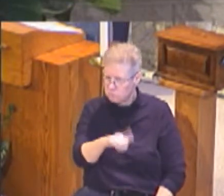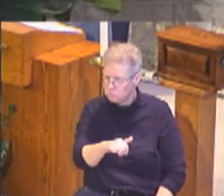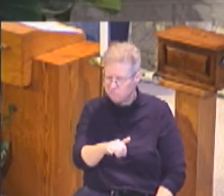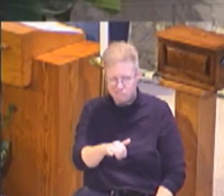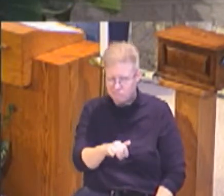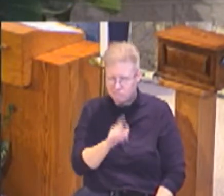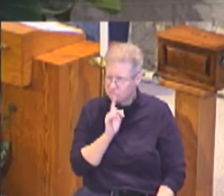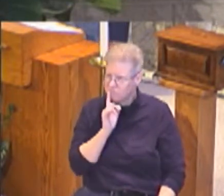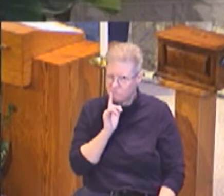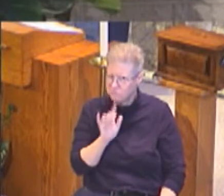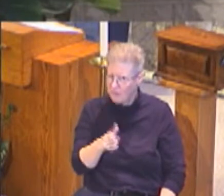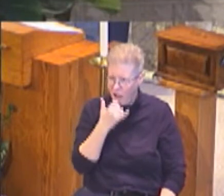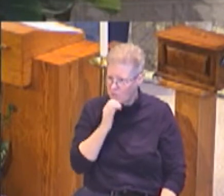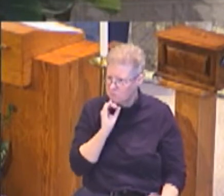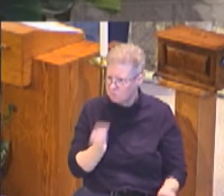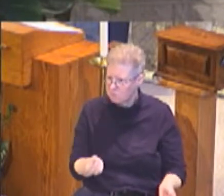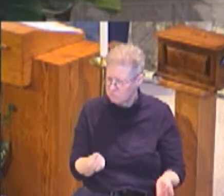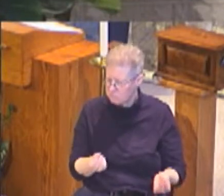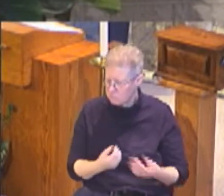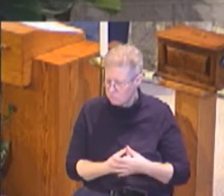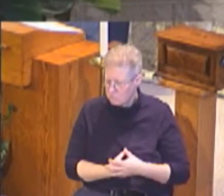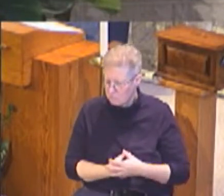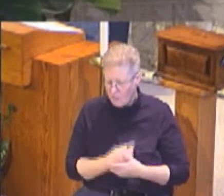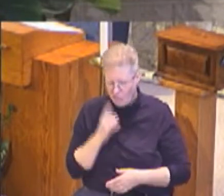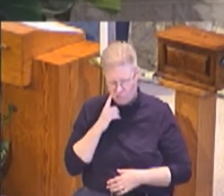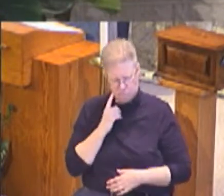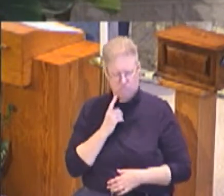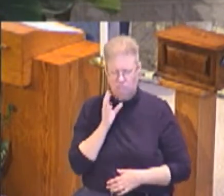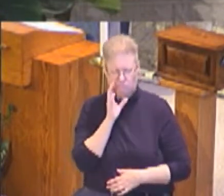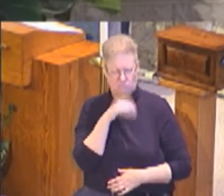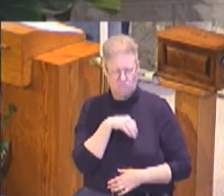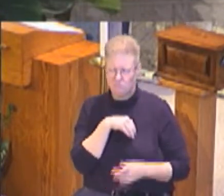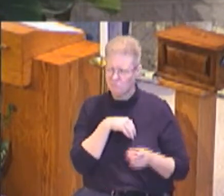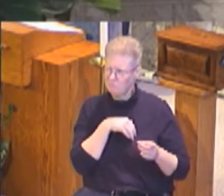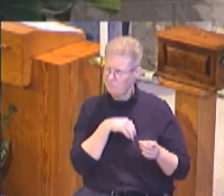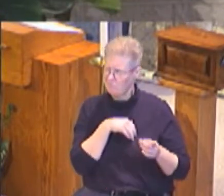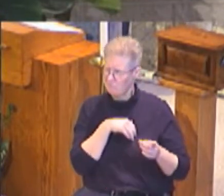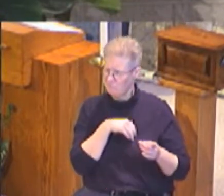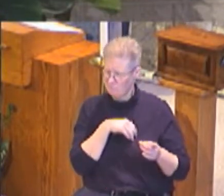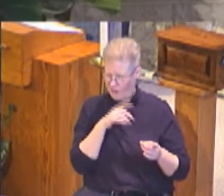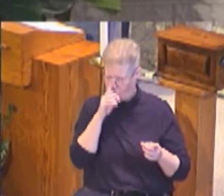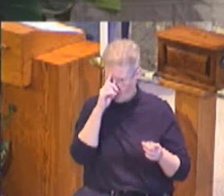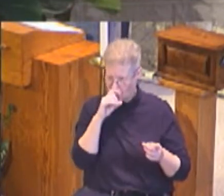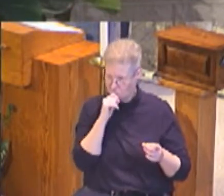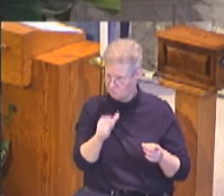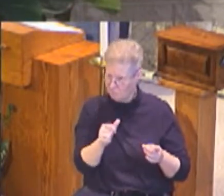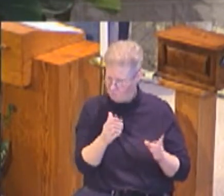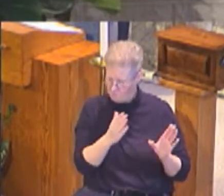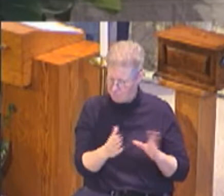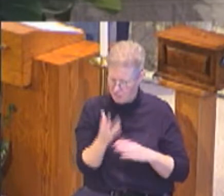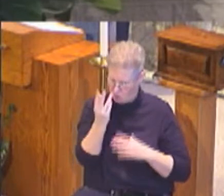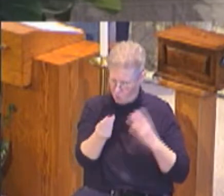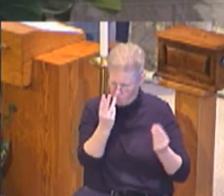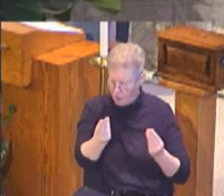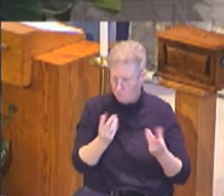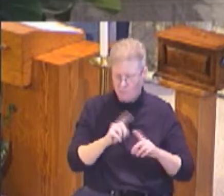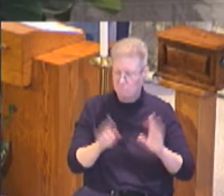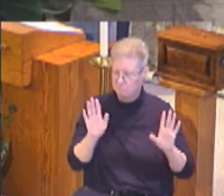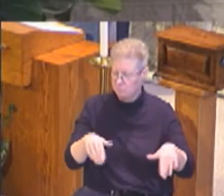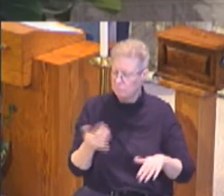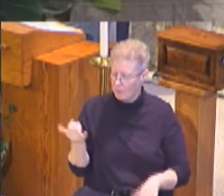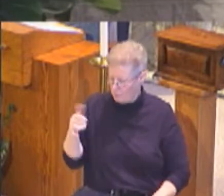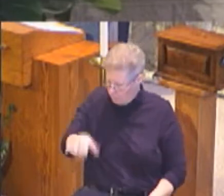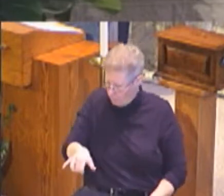and rang, nothing. He thought, well, that's odd. I don't think she's planned to be out anywhere, but he hung up the phone,